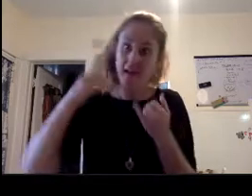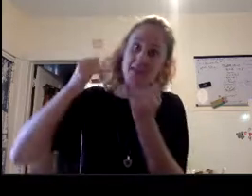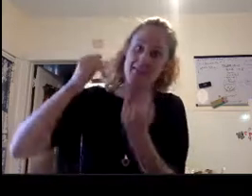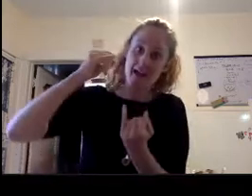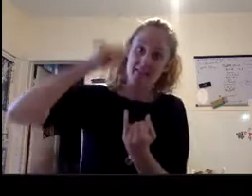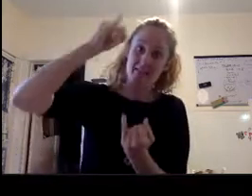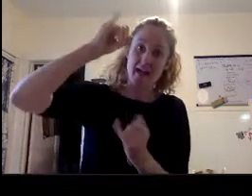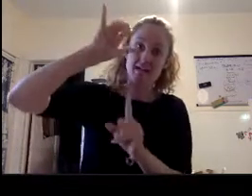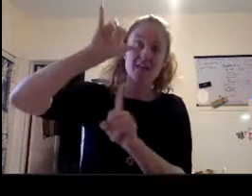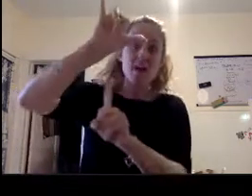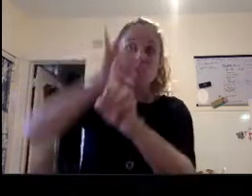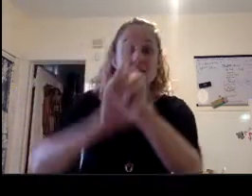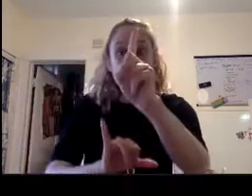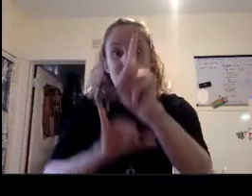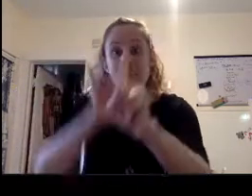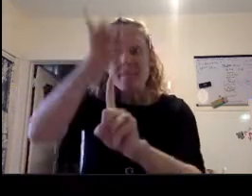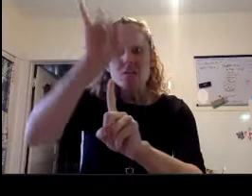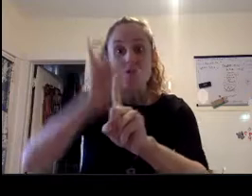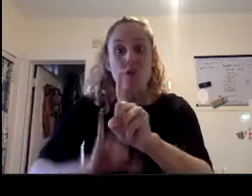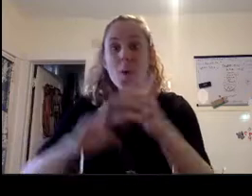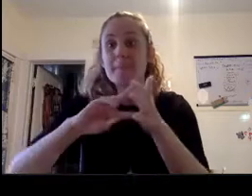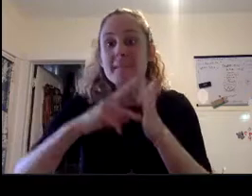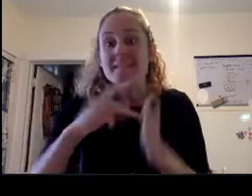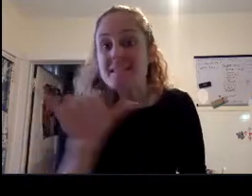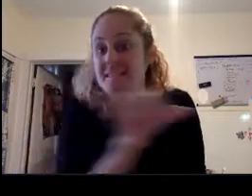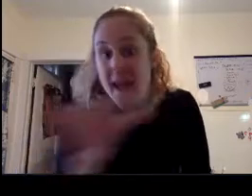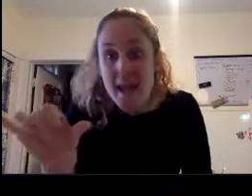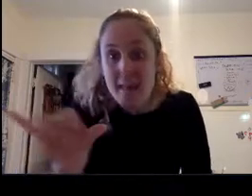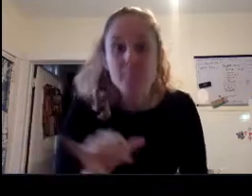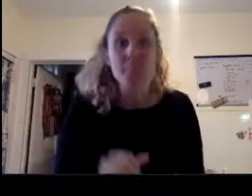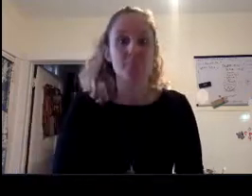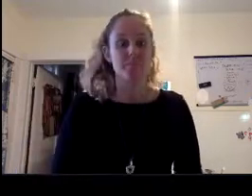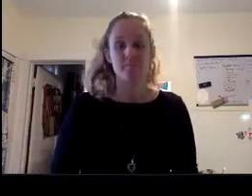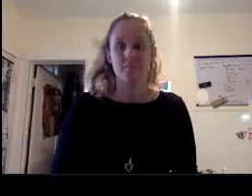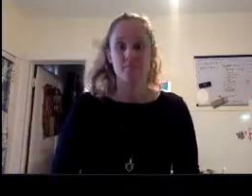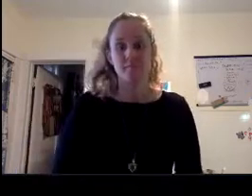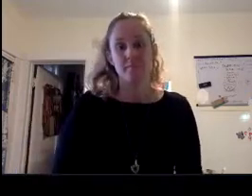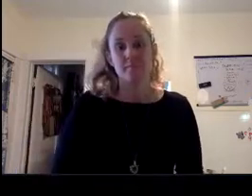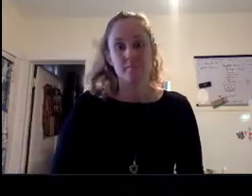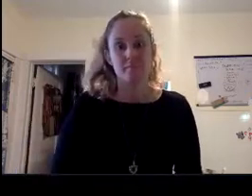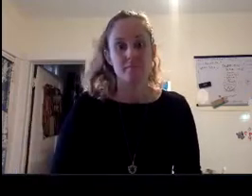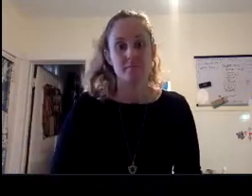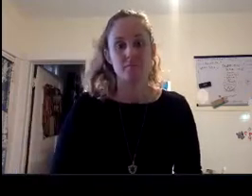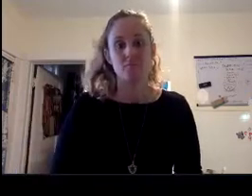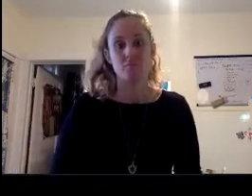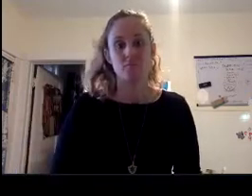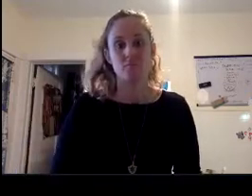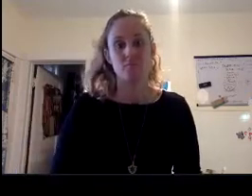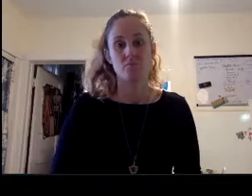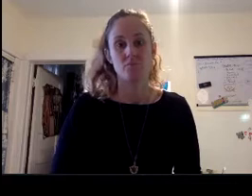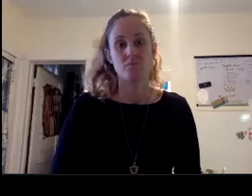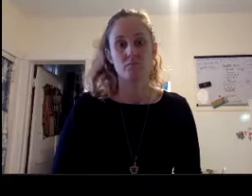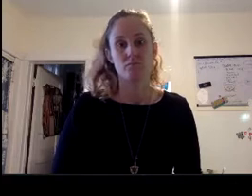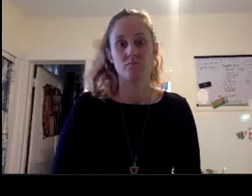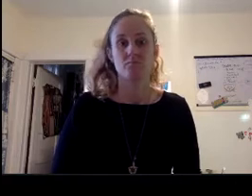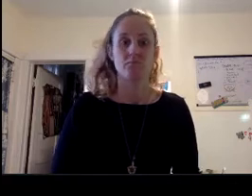symmetrical. So up and down, vertical, and side to side, horizontal and a diagonal line, and